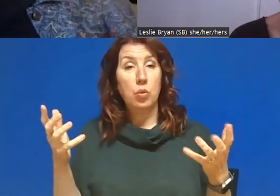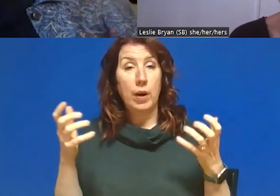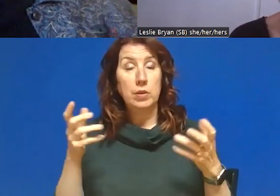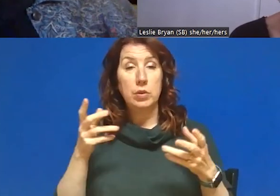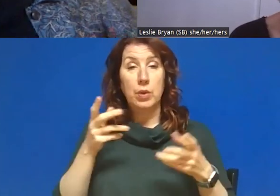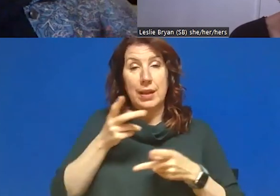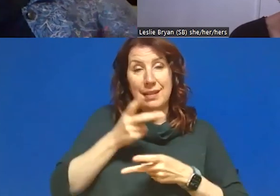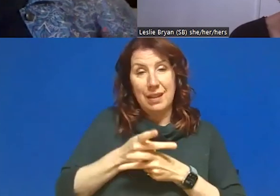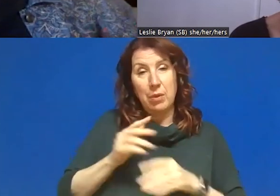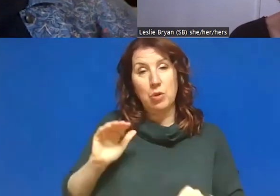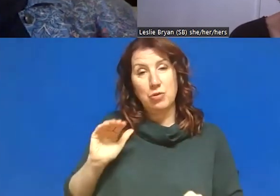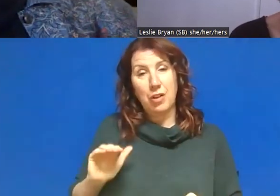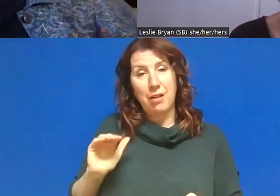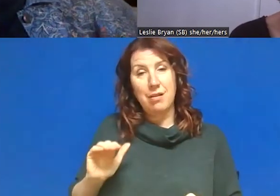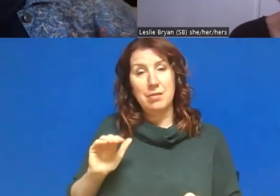child in the community.